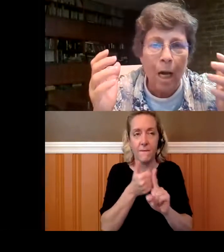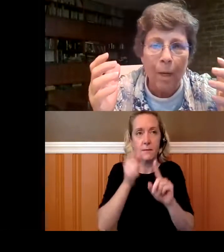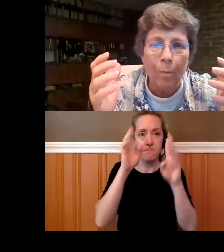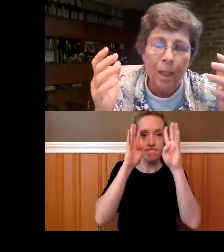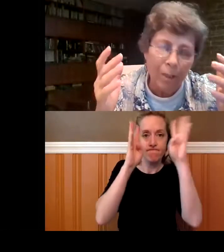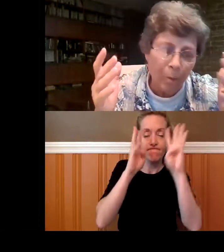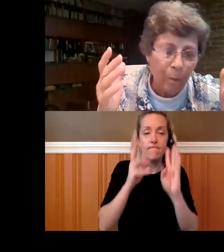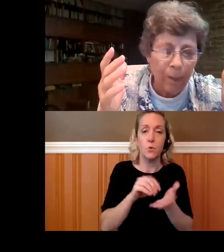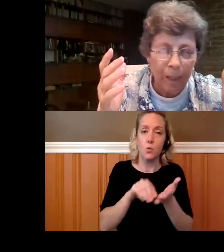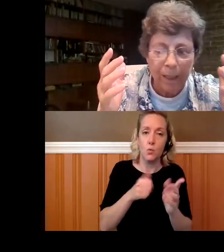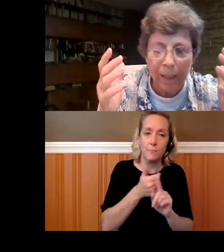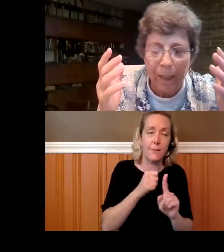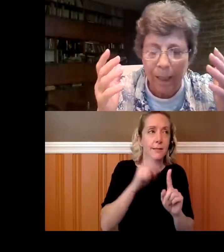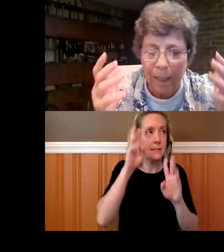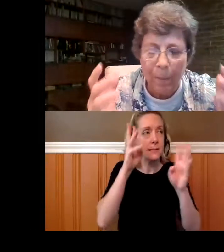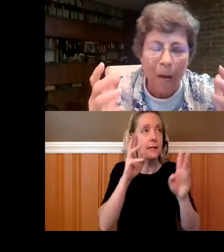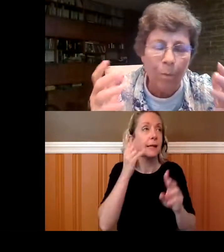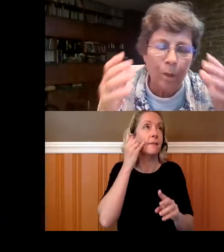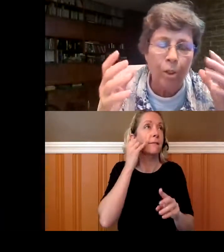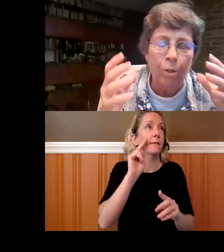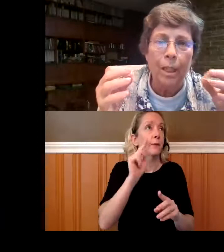student can come up with. All right, if that doesn't work,